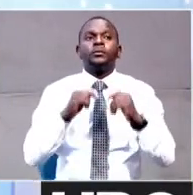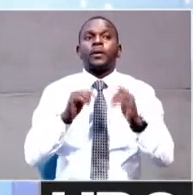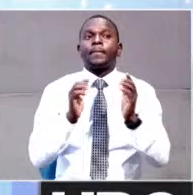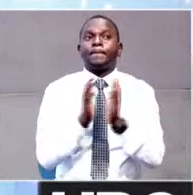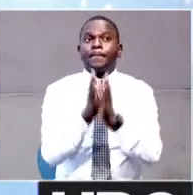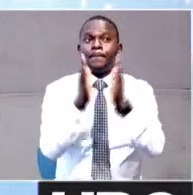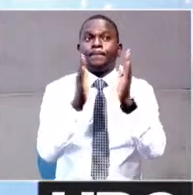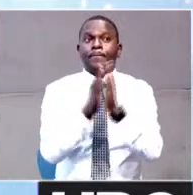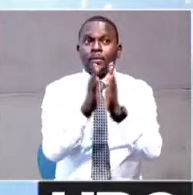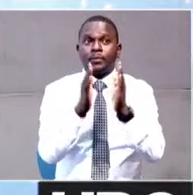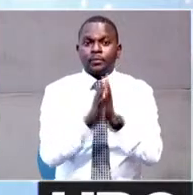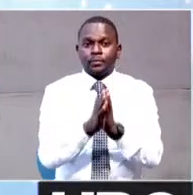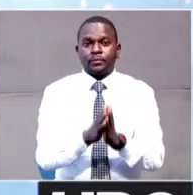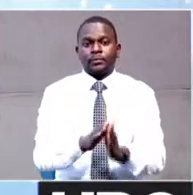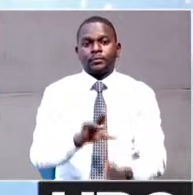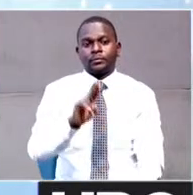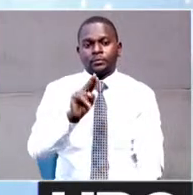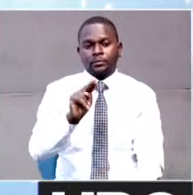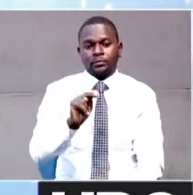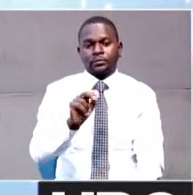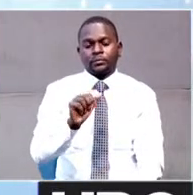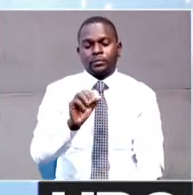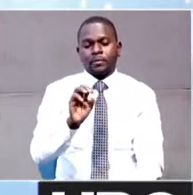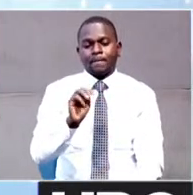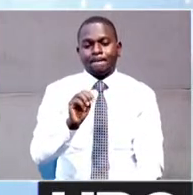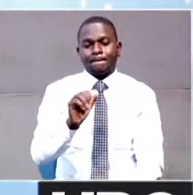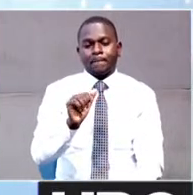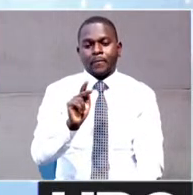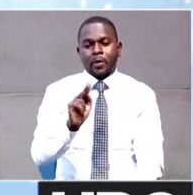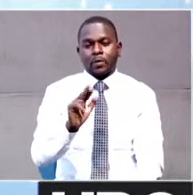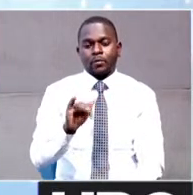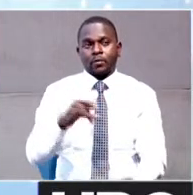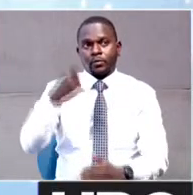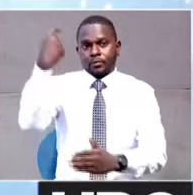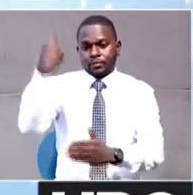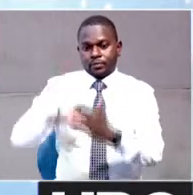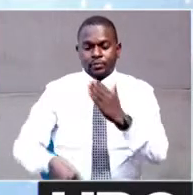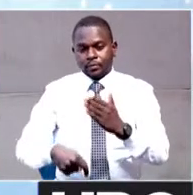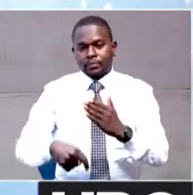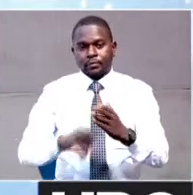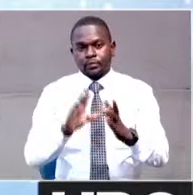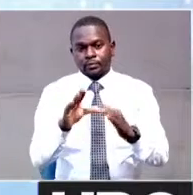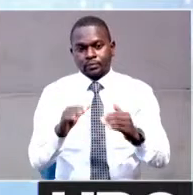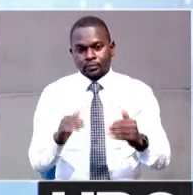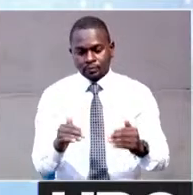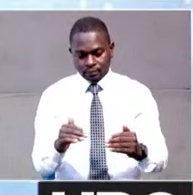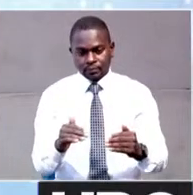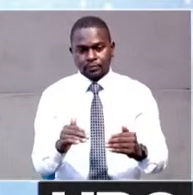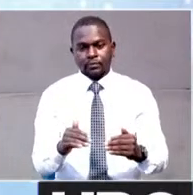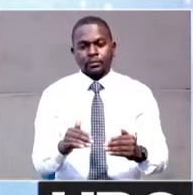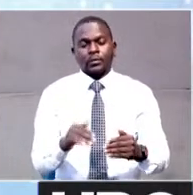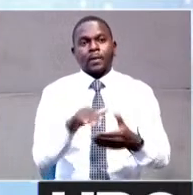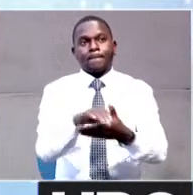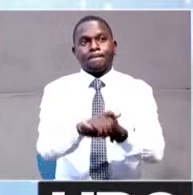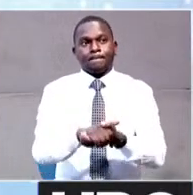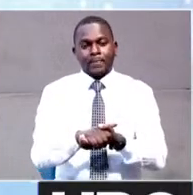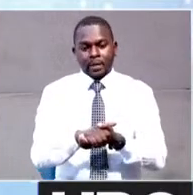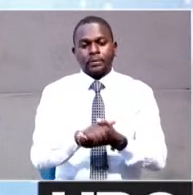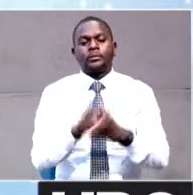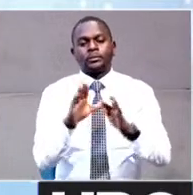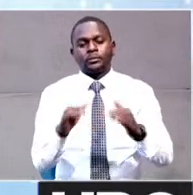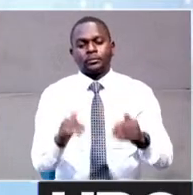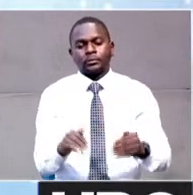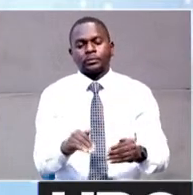Bujingo, and Susan Namakula Nantaba have been charged with three counts of entering into a void marriage. The